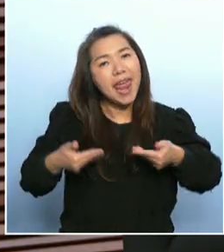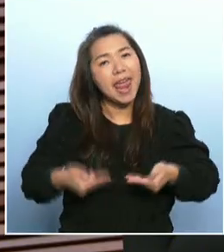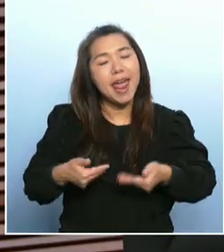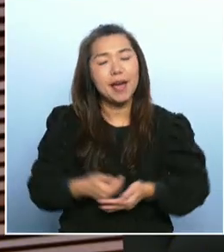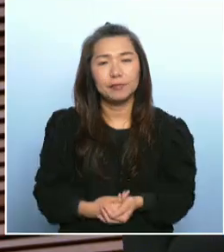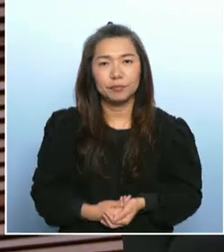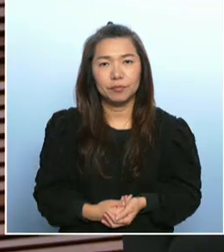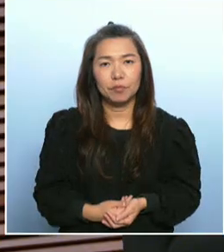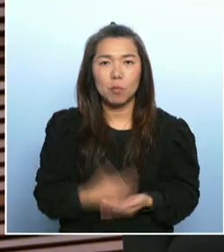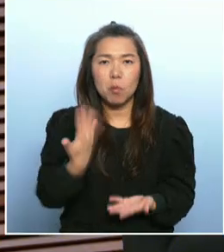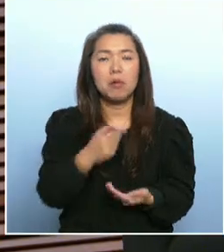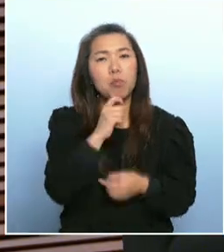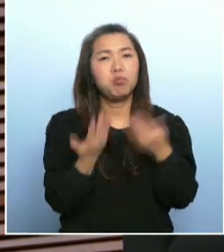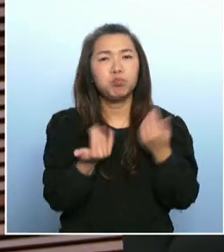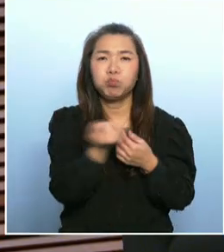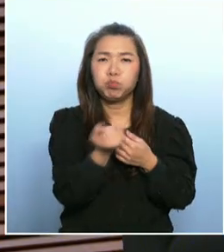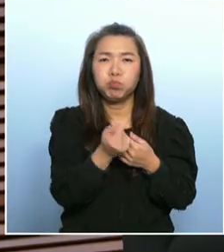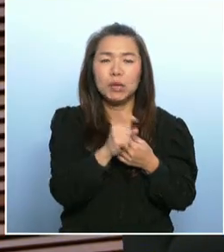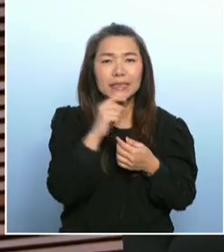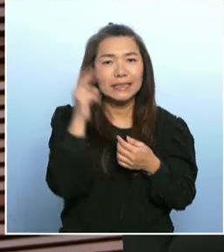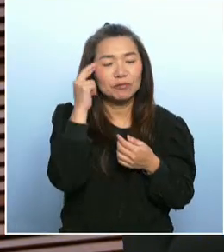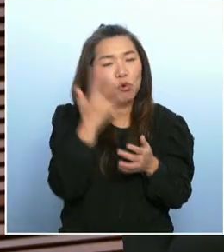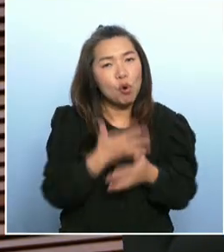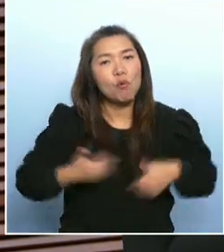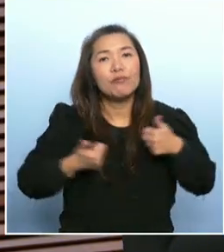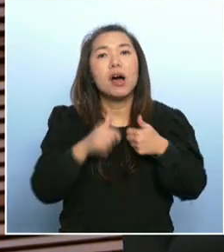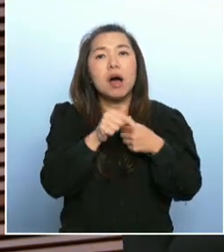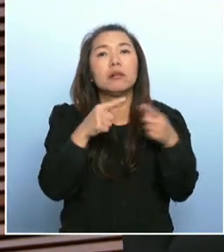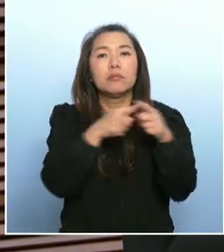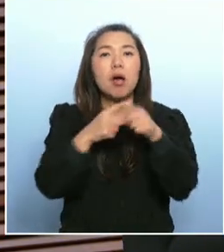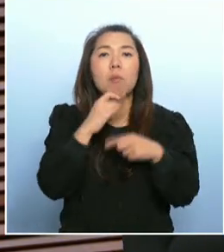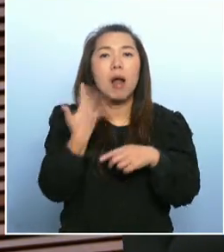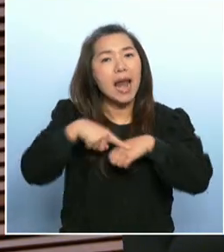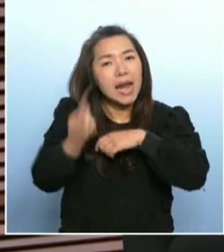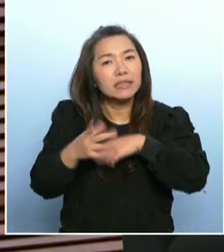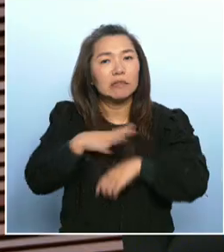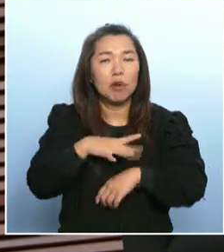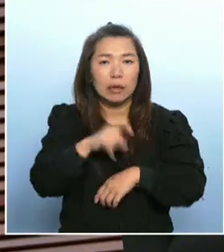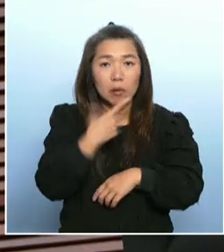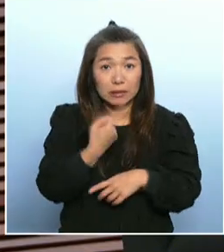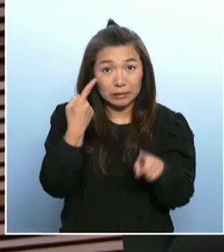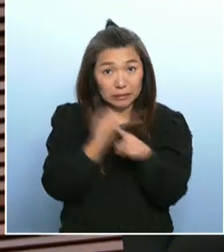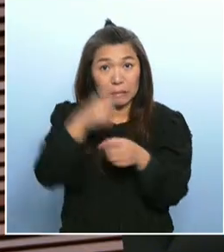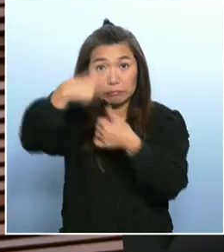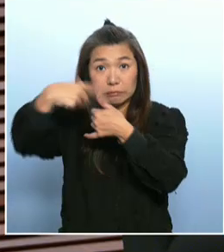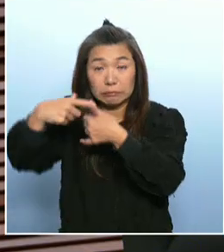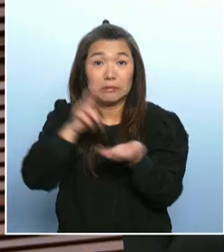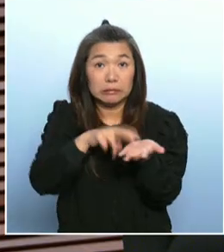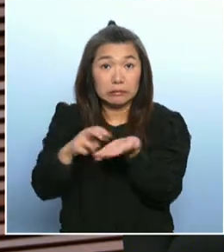pointed out, we want them to integrate in the community because they have just moderately